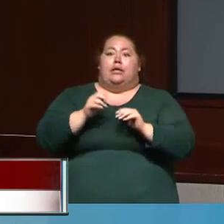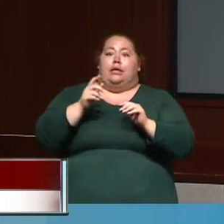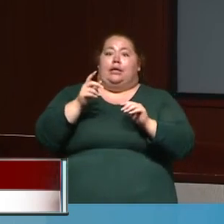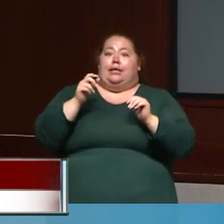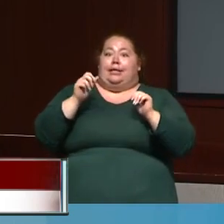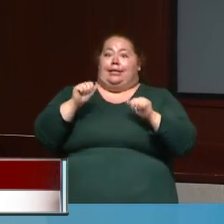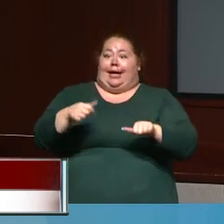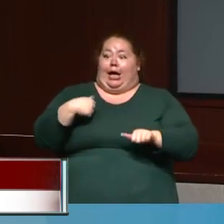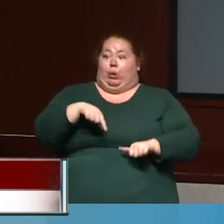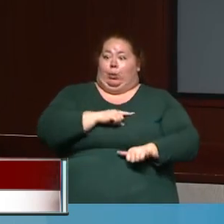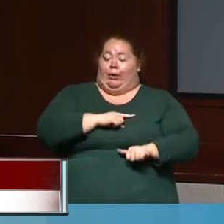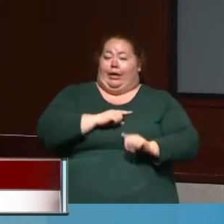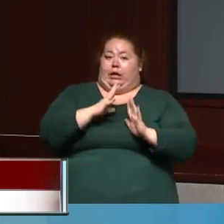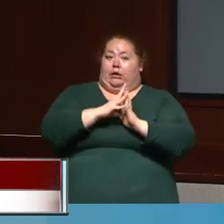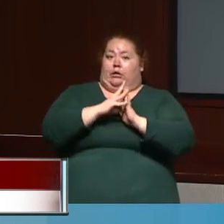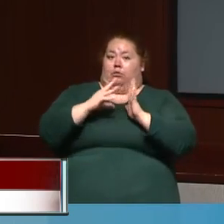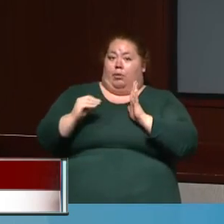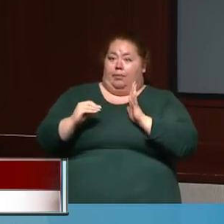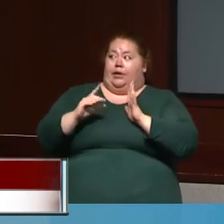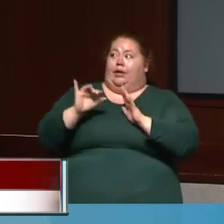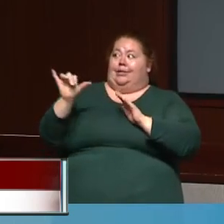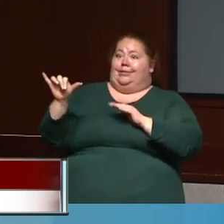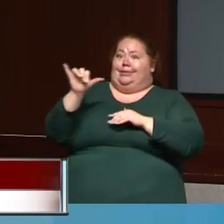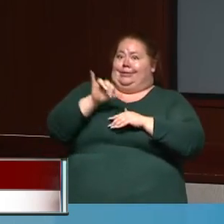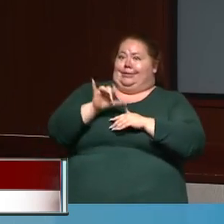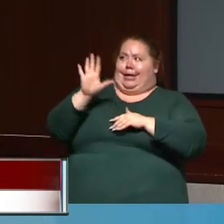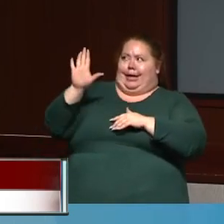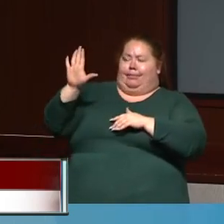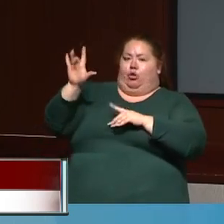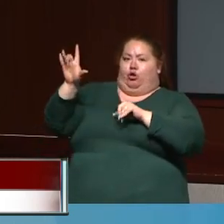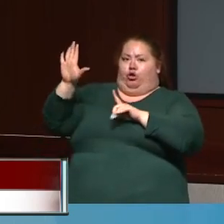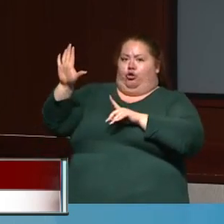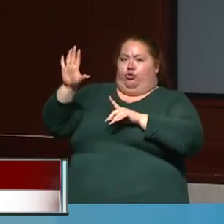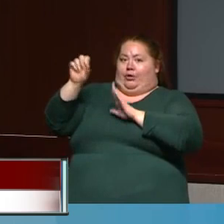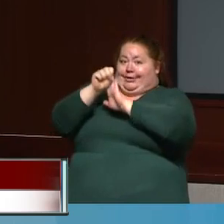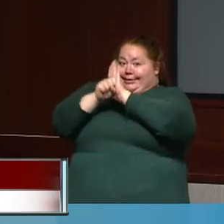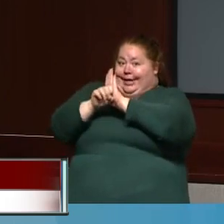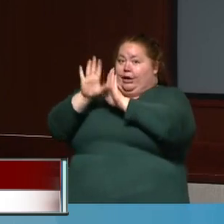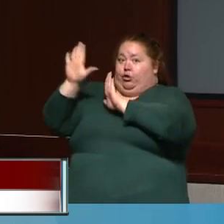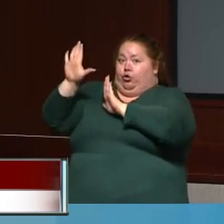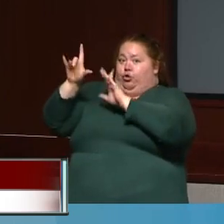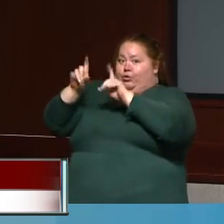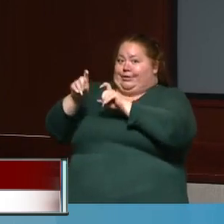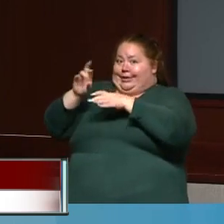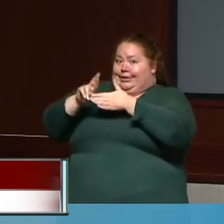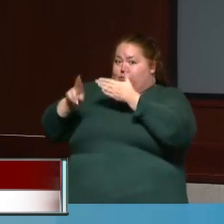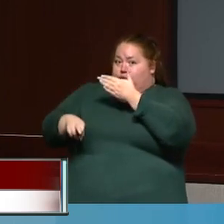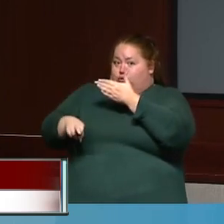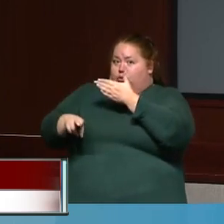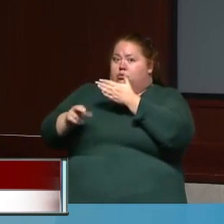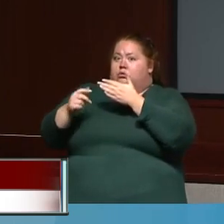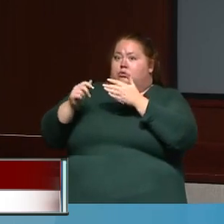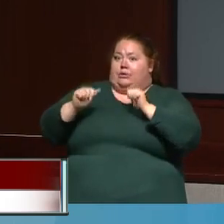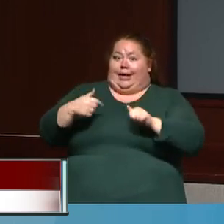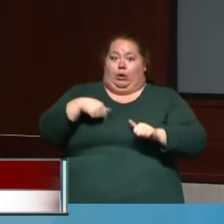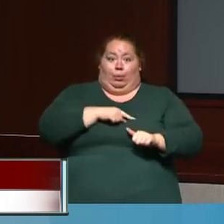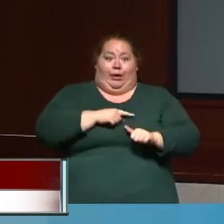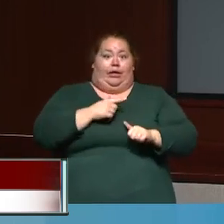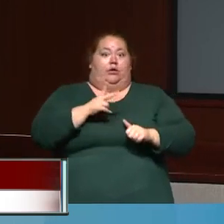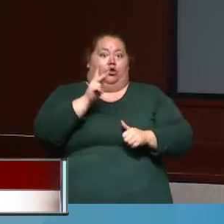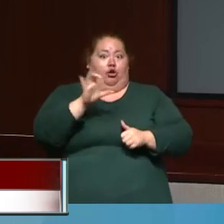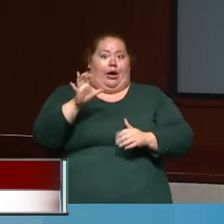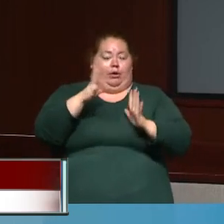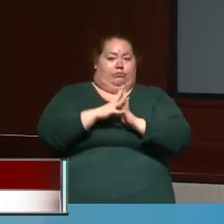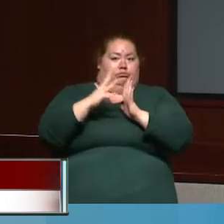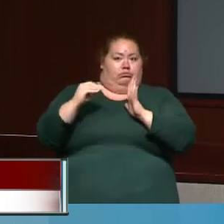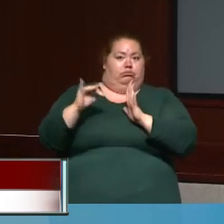replicate the same testing or results that the state is saying that they're getting. Right, yeah,